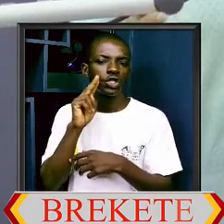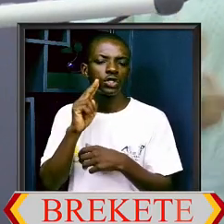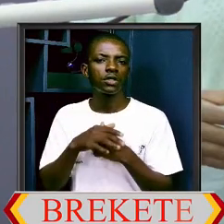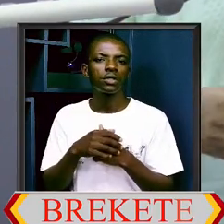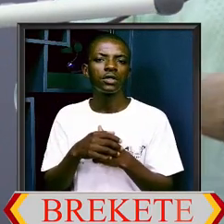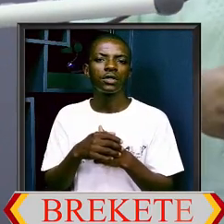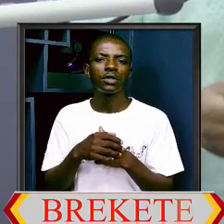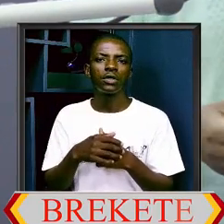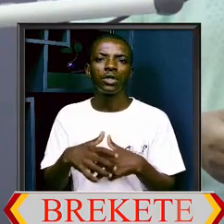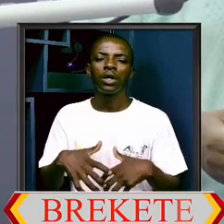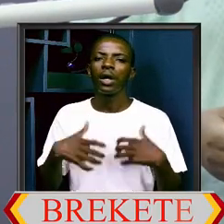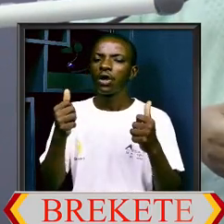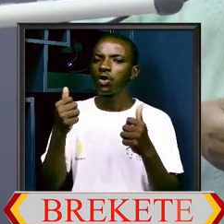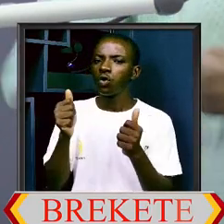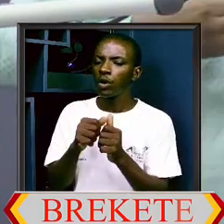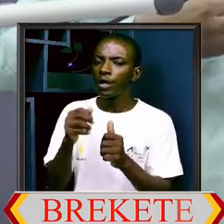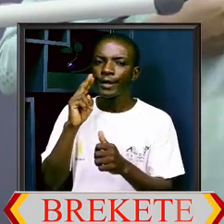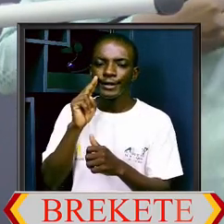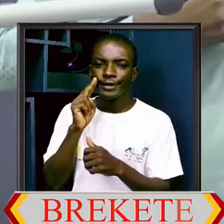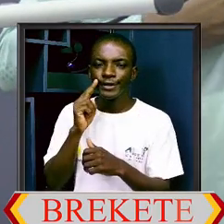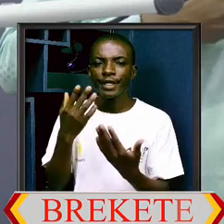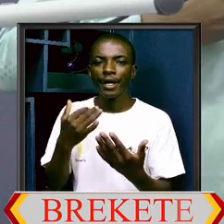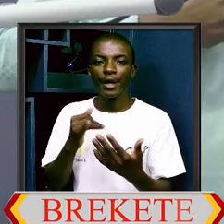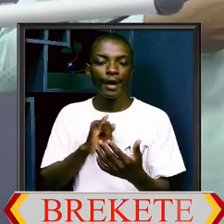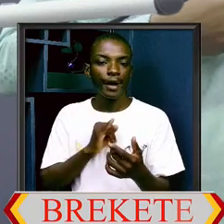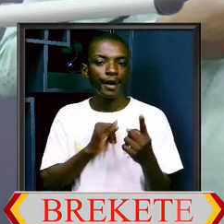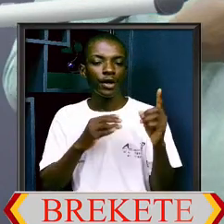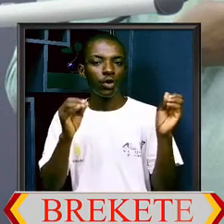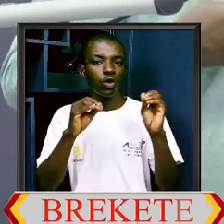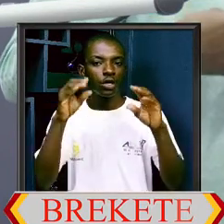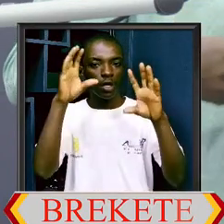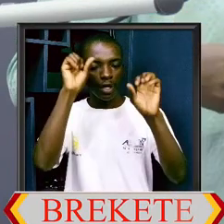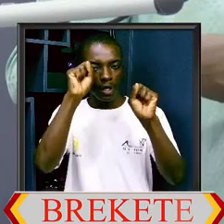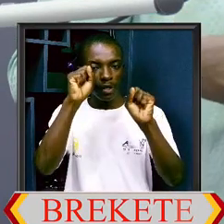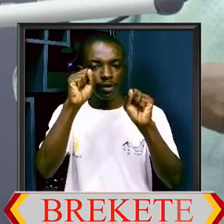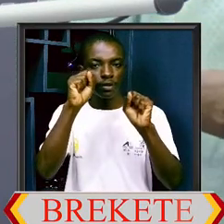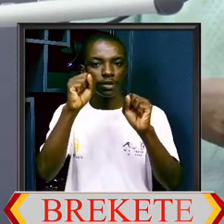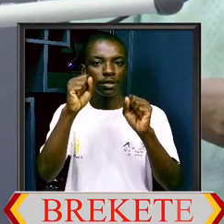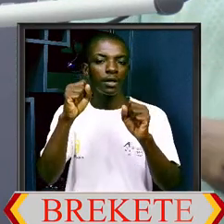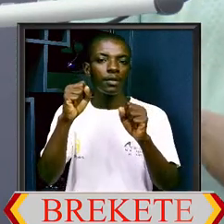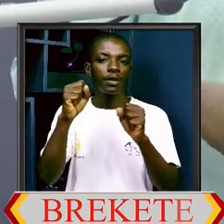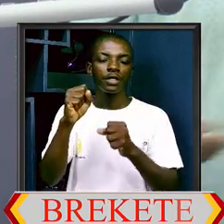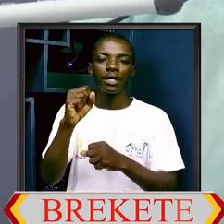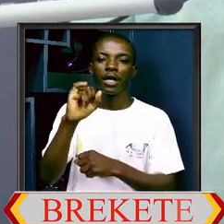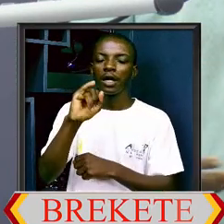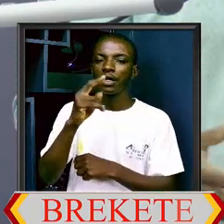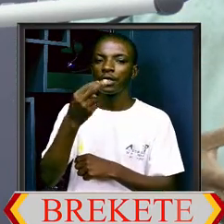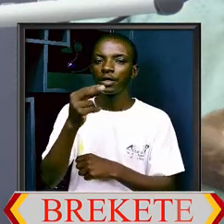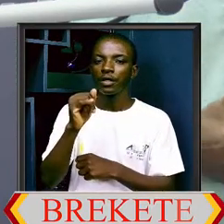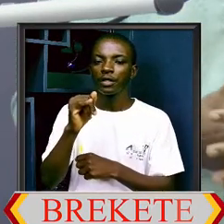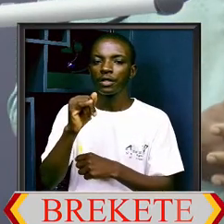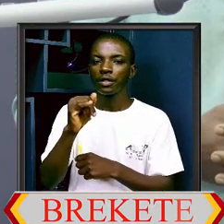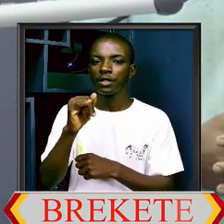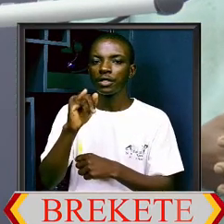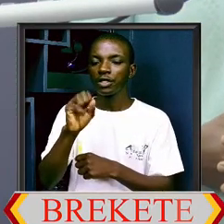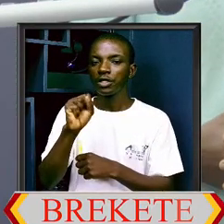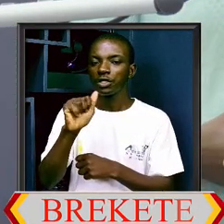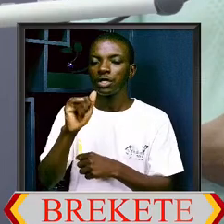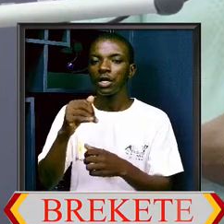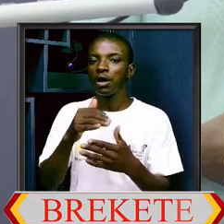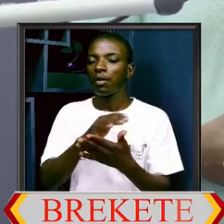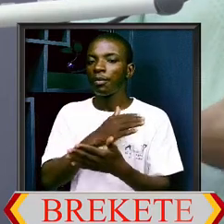Nigeria Vex with Nigeria I Ahmed Isa on behalf of Nigeria I apologize